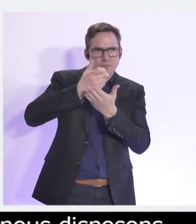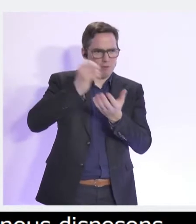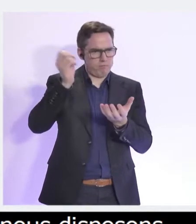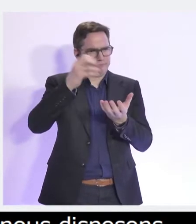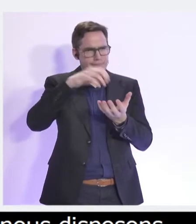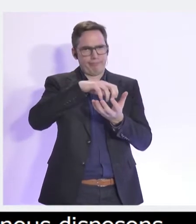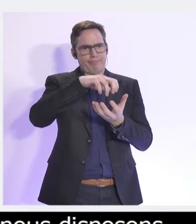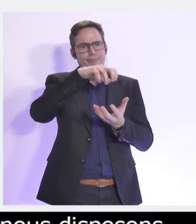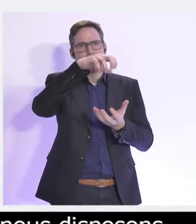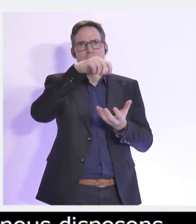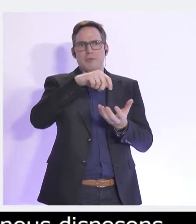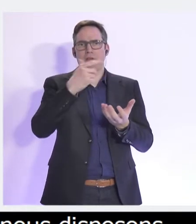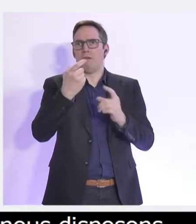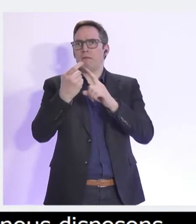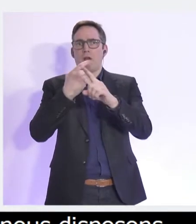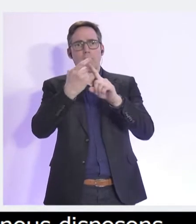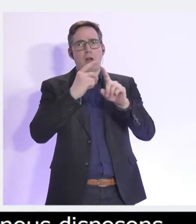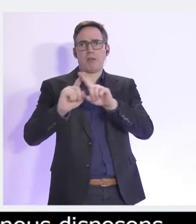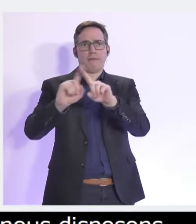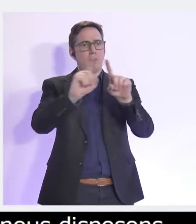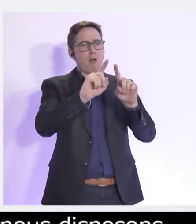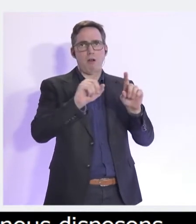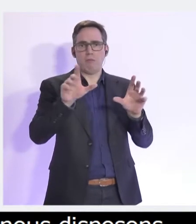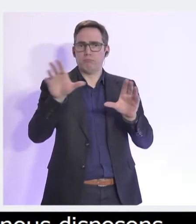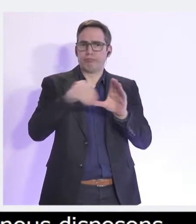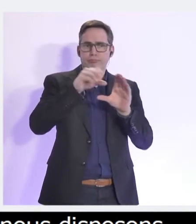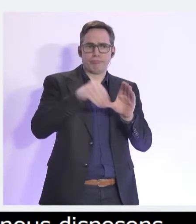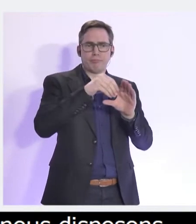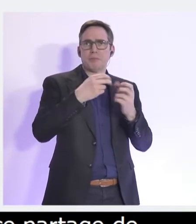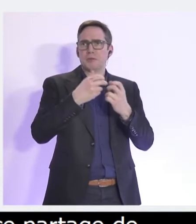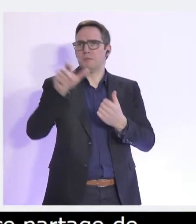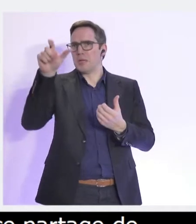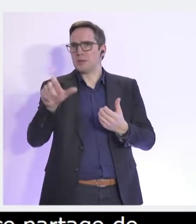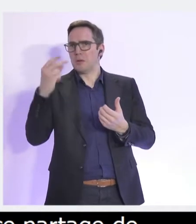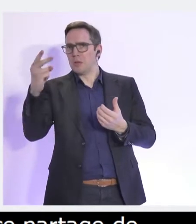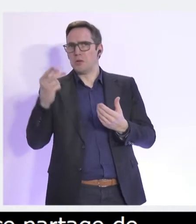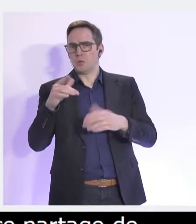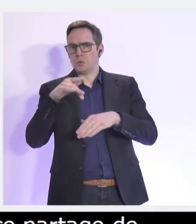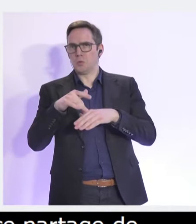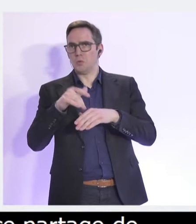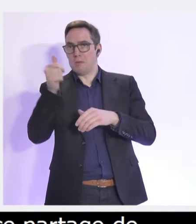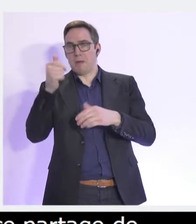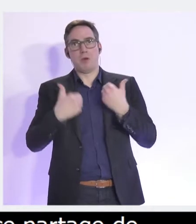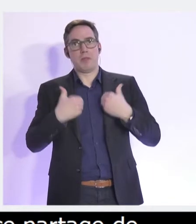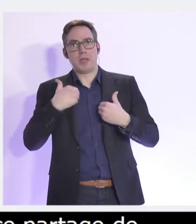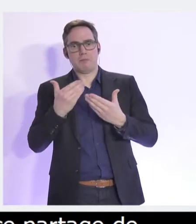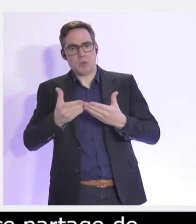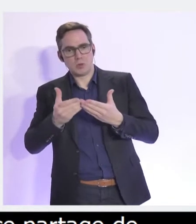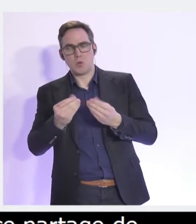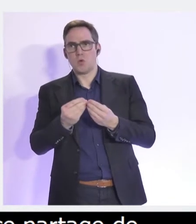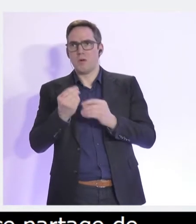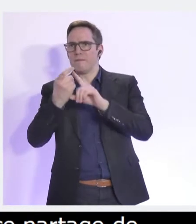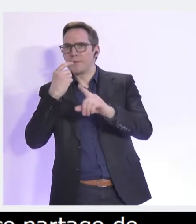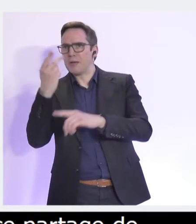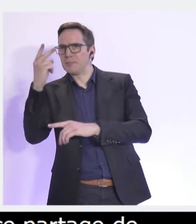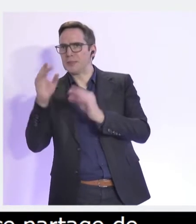representatives of persons with disabilities and from the different member states, and in that way we can have this platform